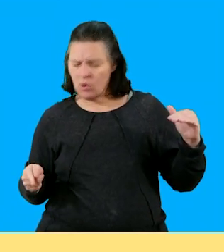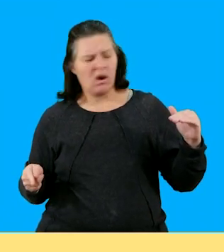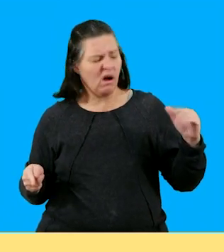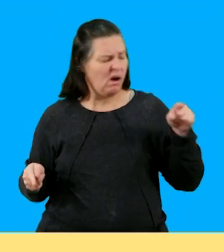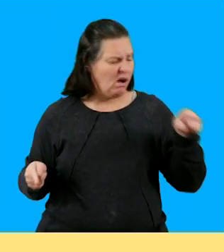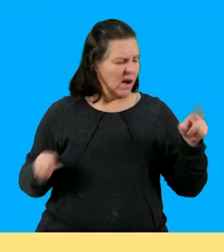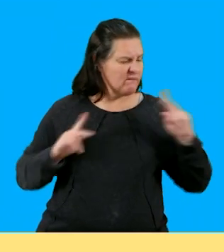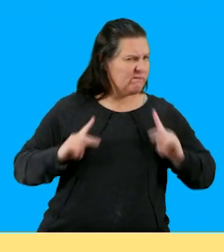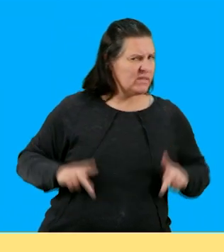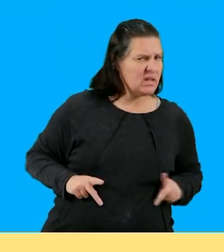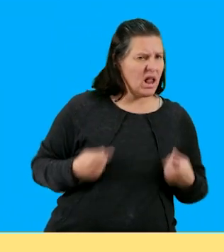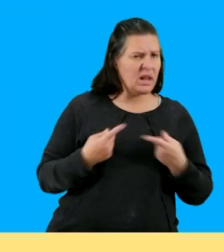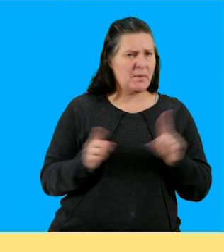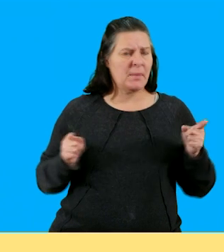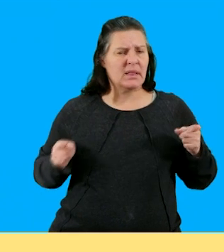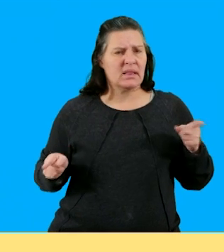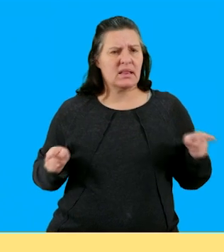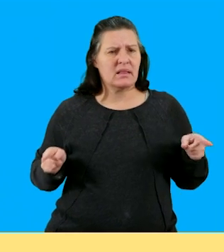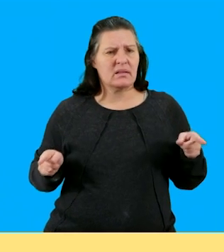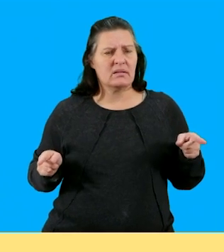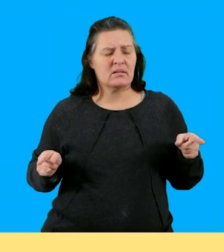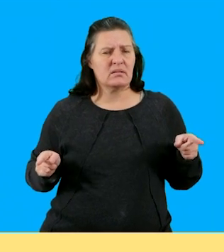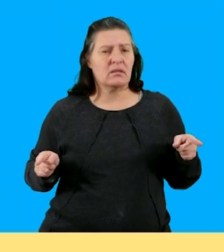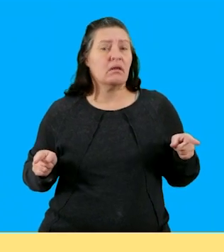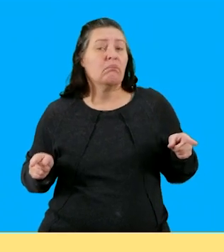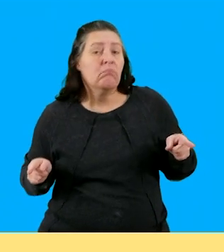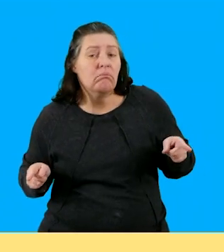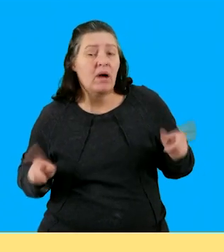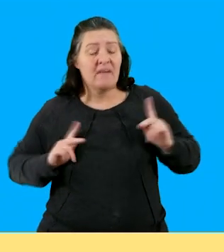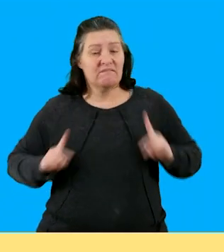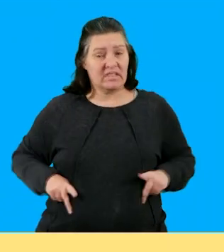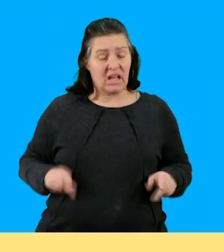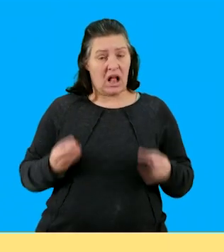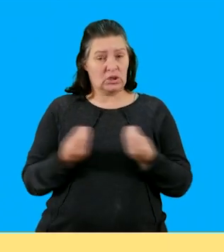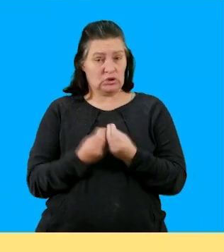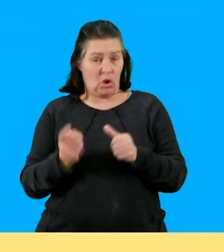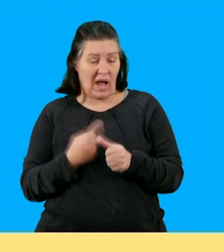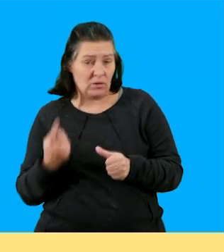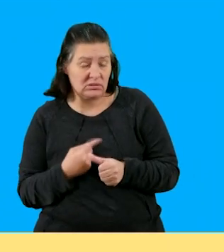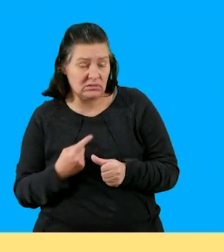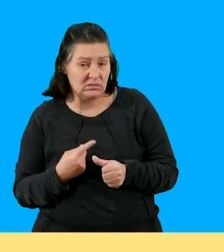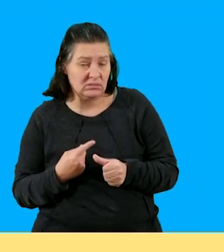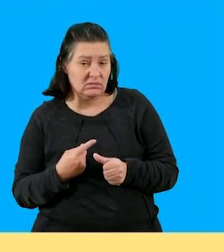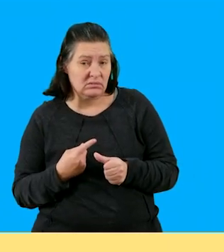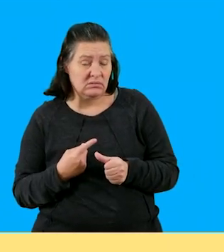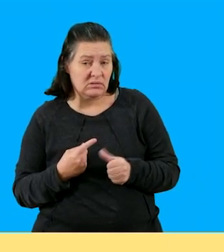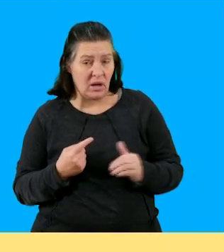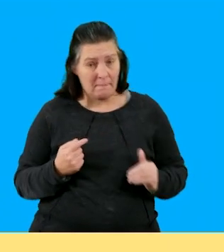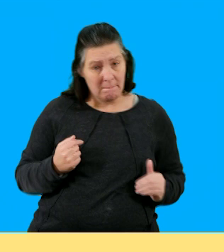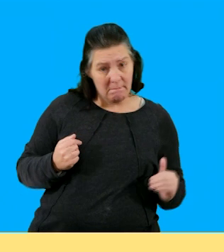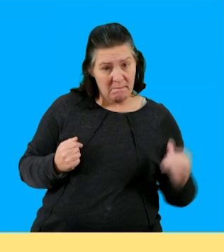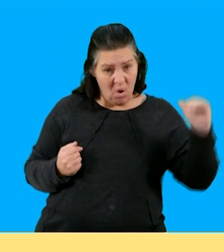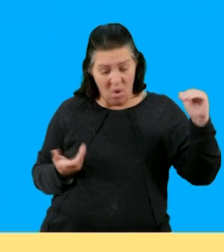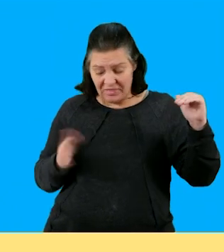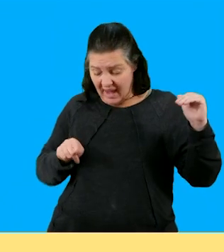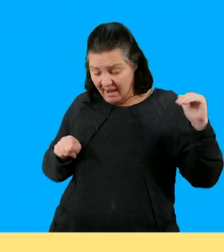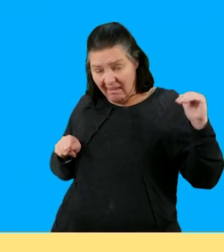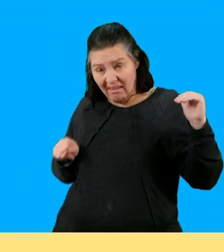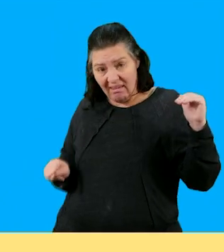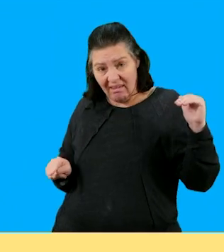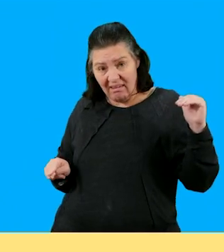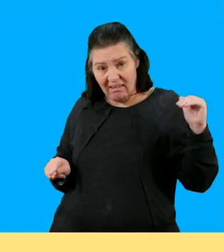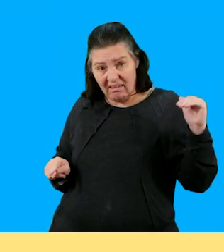now. You already know to post from the cash and credit journals to the general ledger. You also